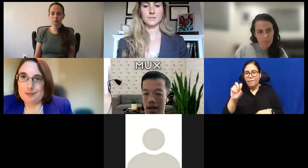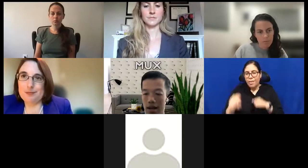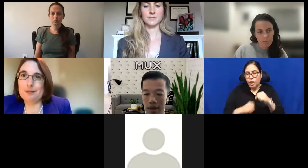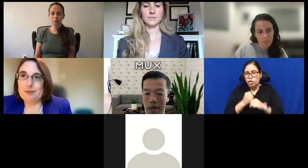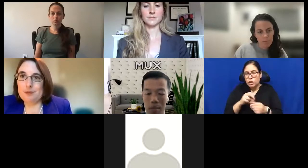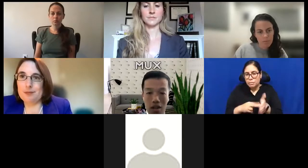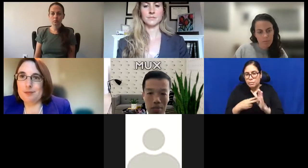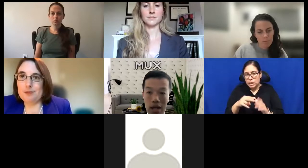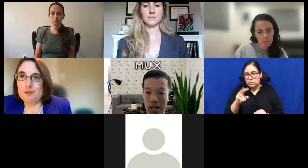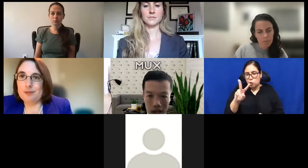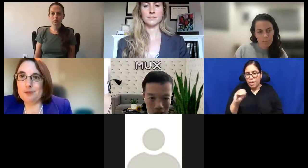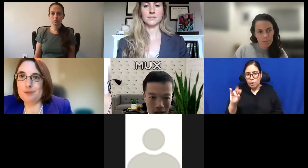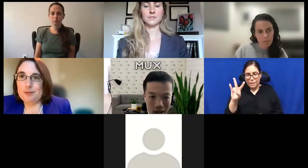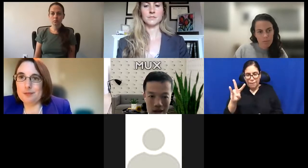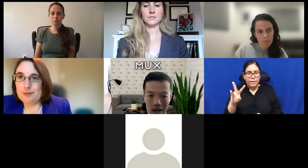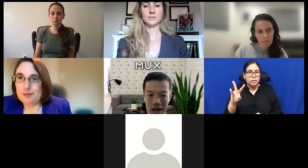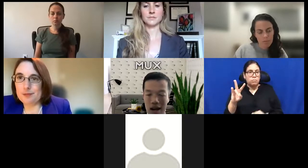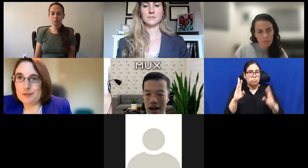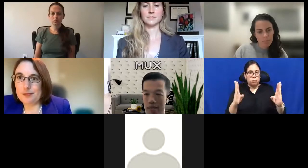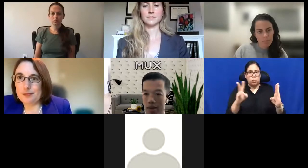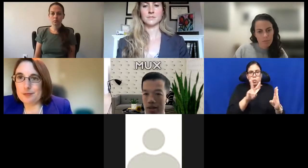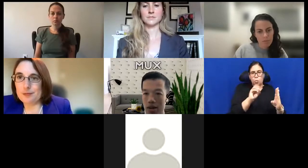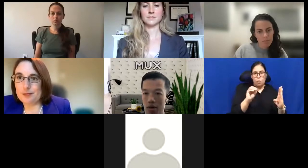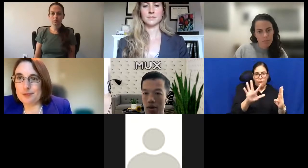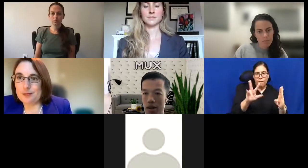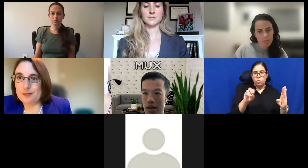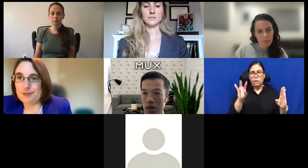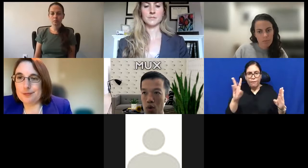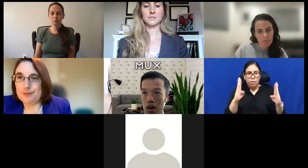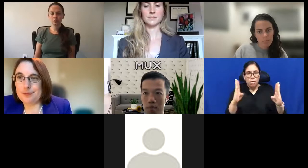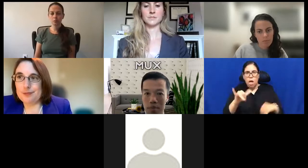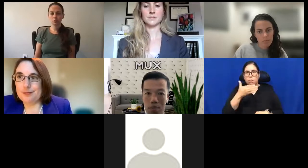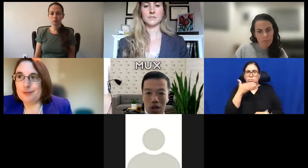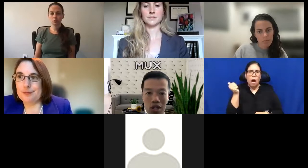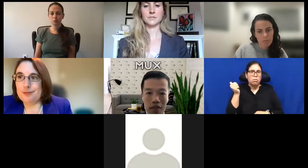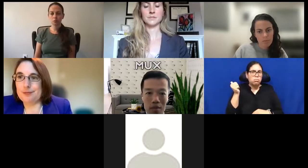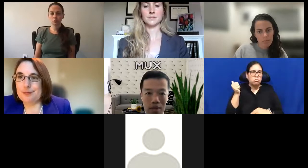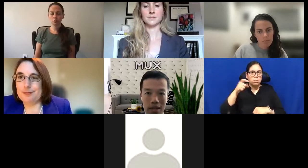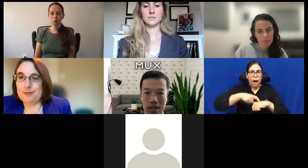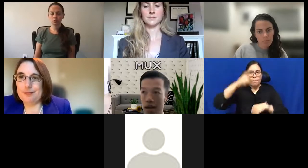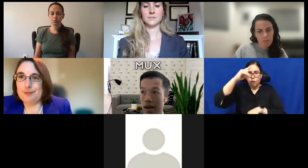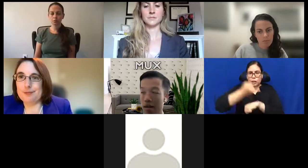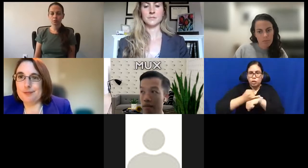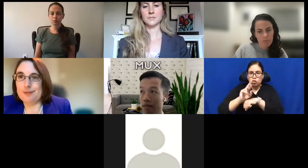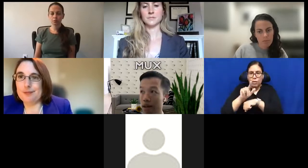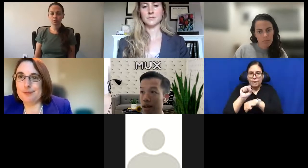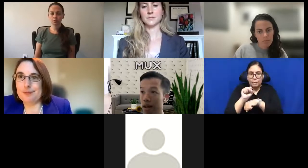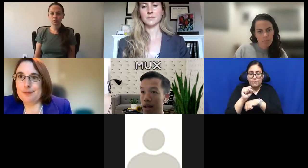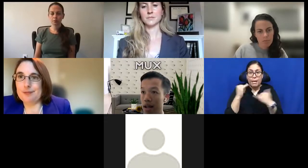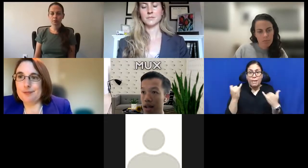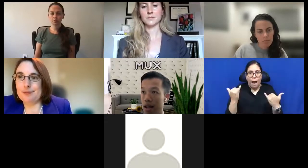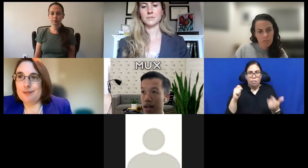thing at many other points in history. So you want to be purchasing from a place